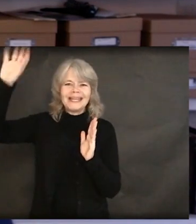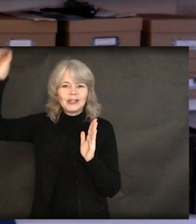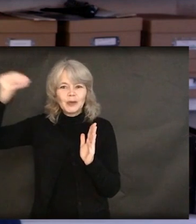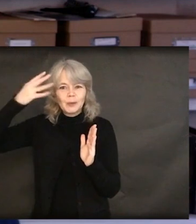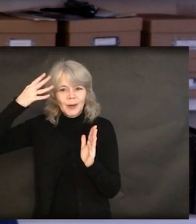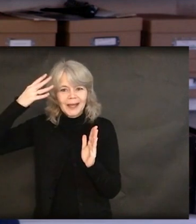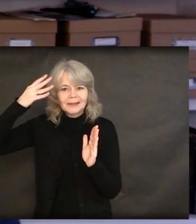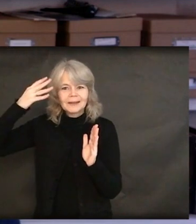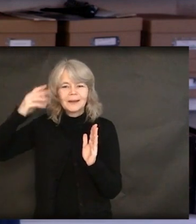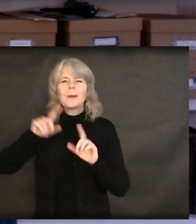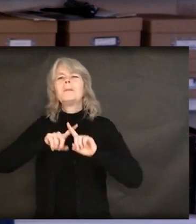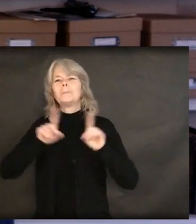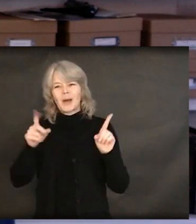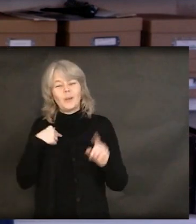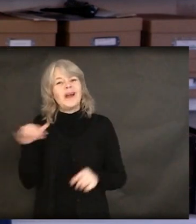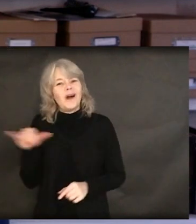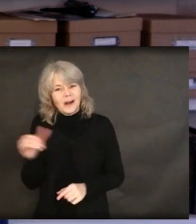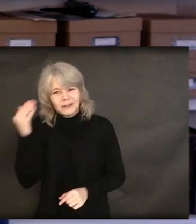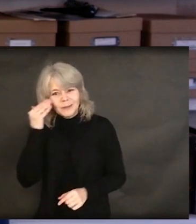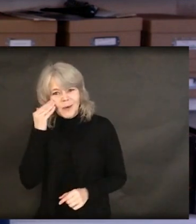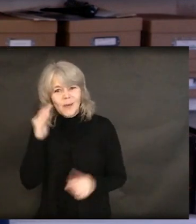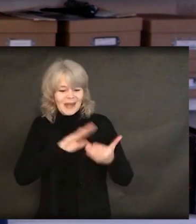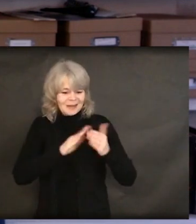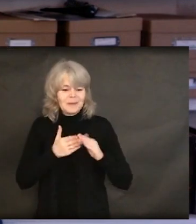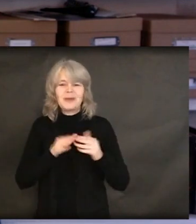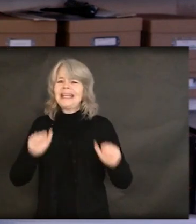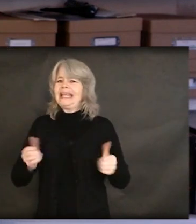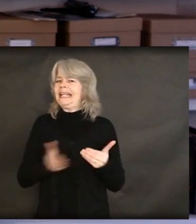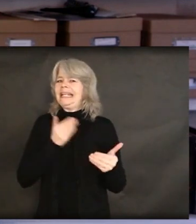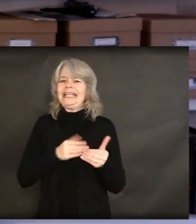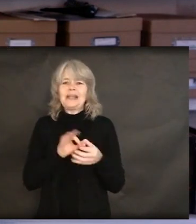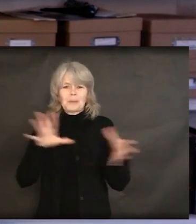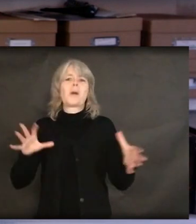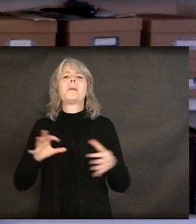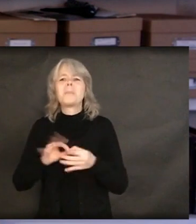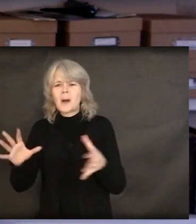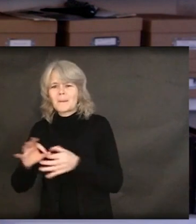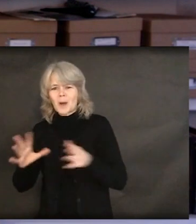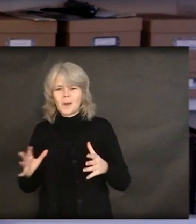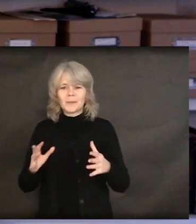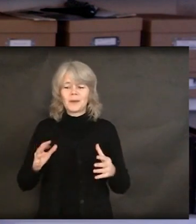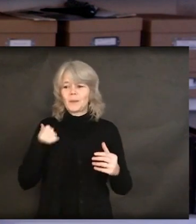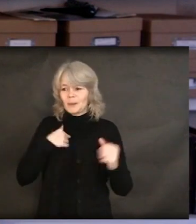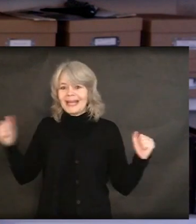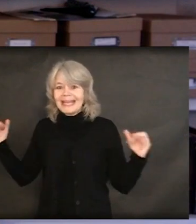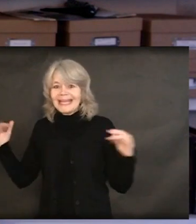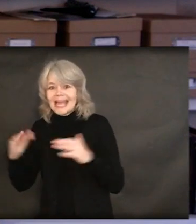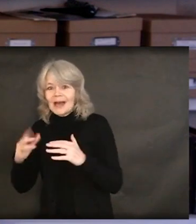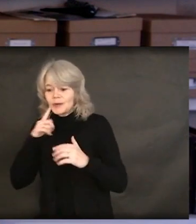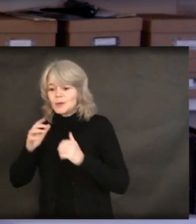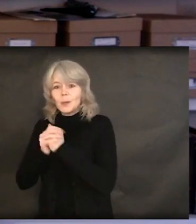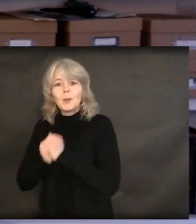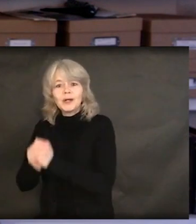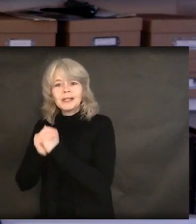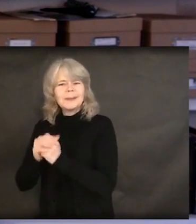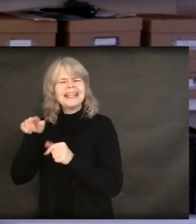but we also know all too well how fragile community is. When we gather together and worship in life, we do